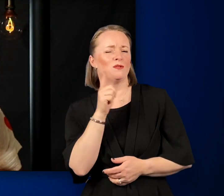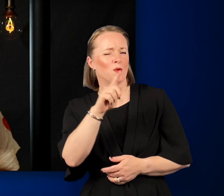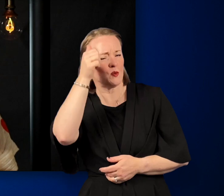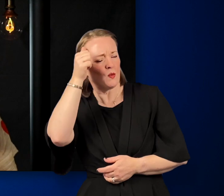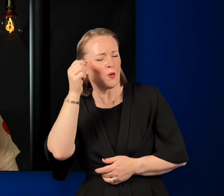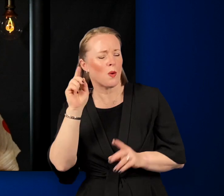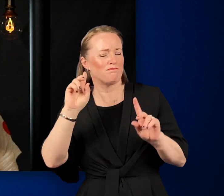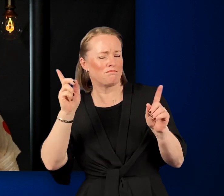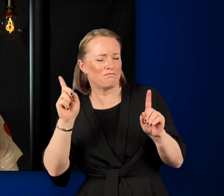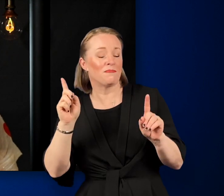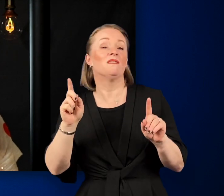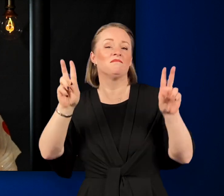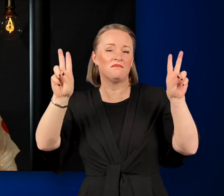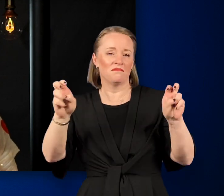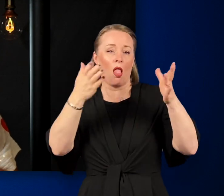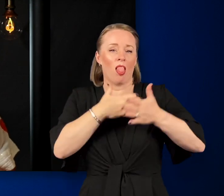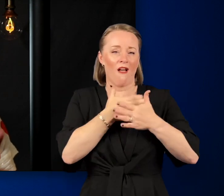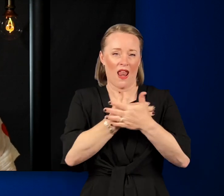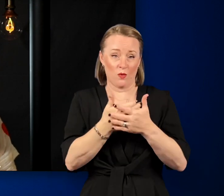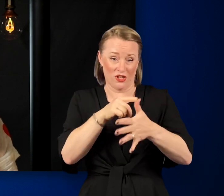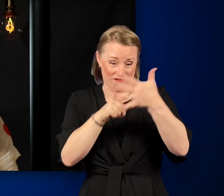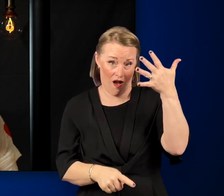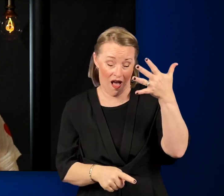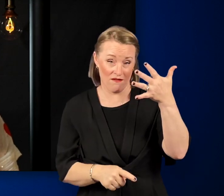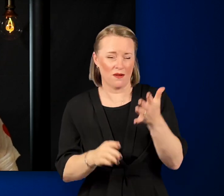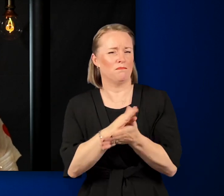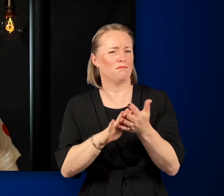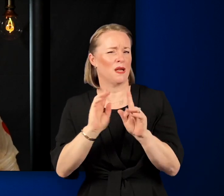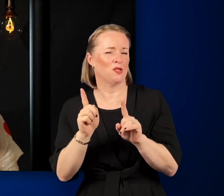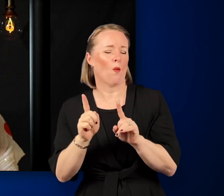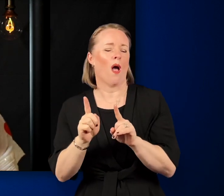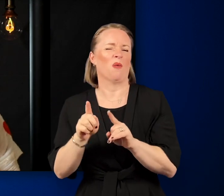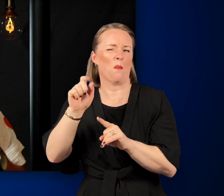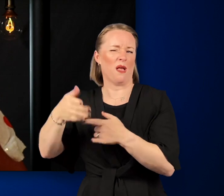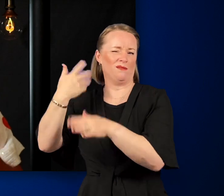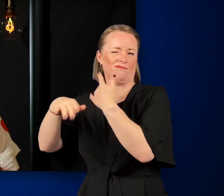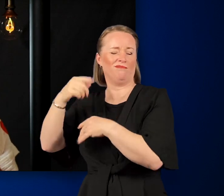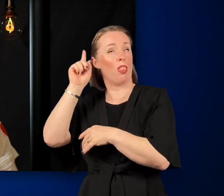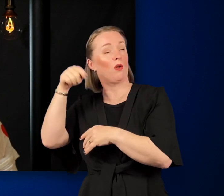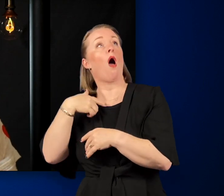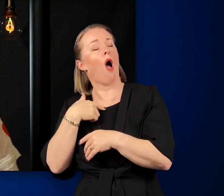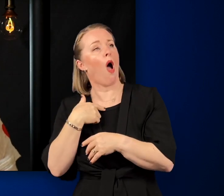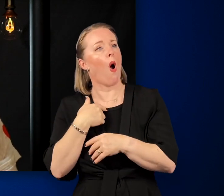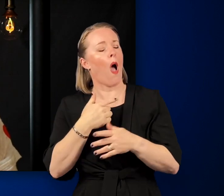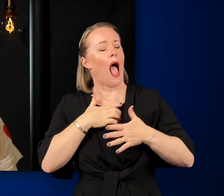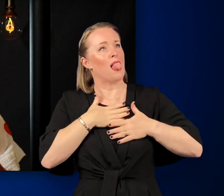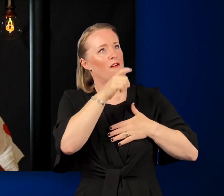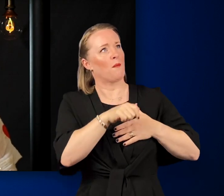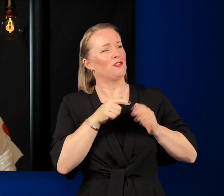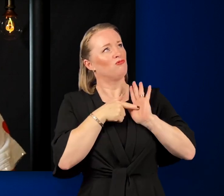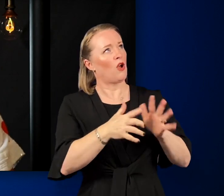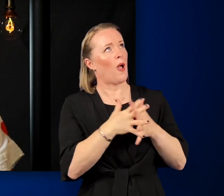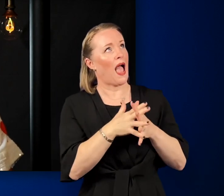Well, I wonder if you've heard of the five love languages. It's a way somebody thought up a while ago of describing the ways that people like